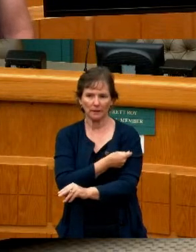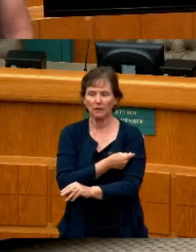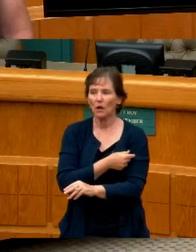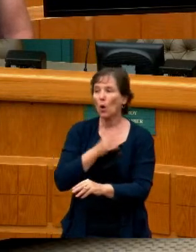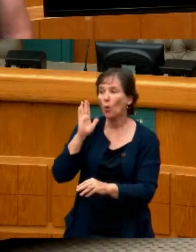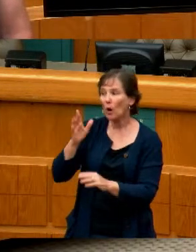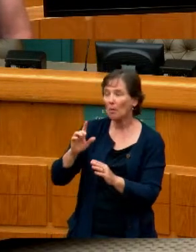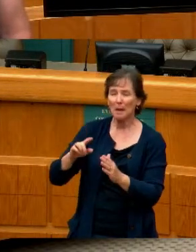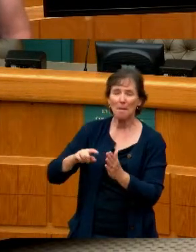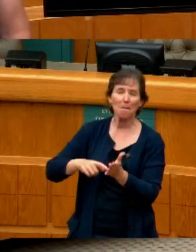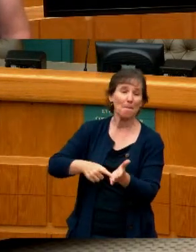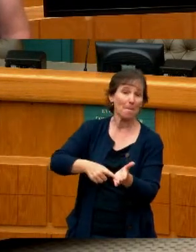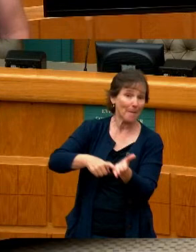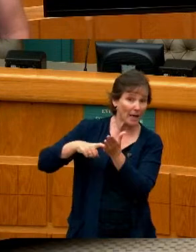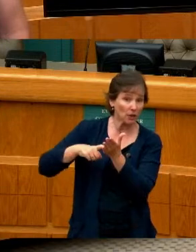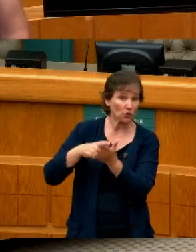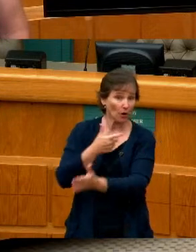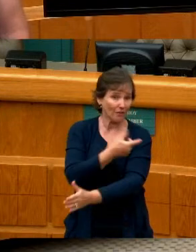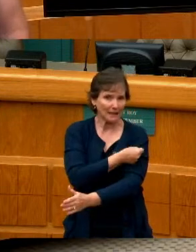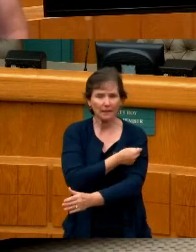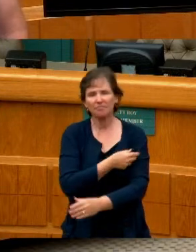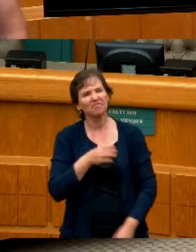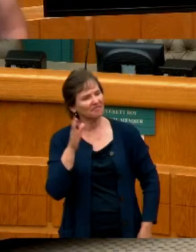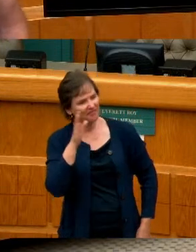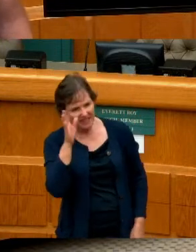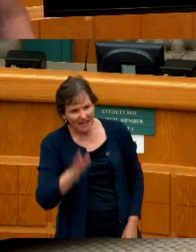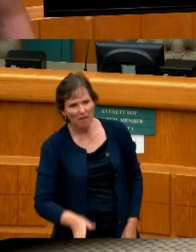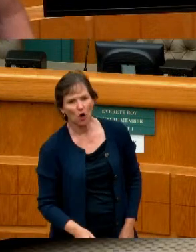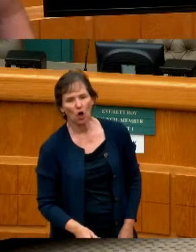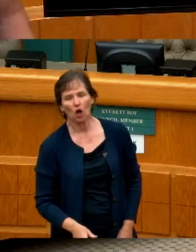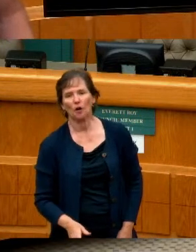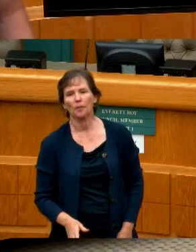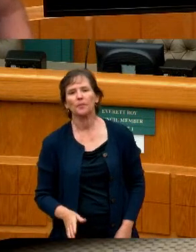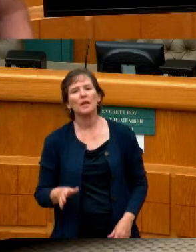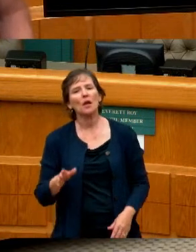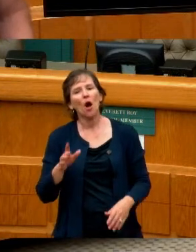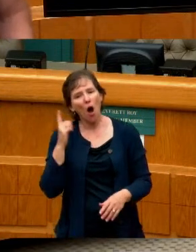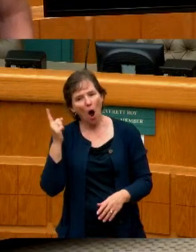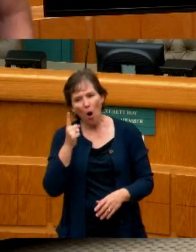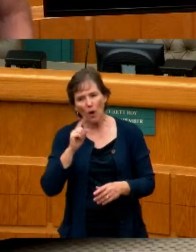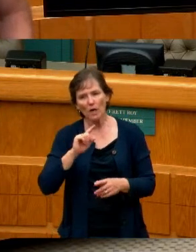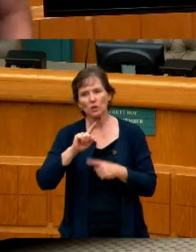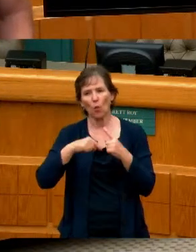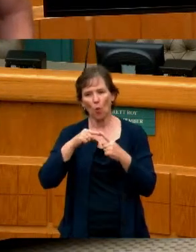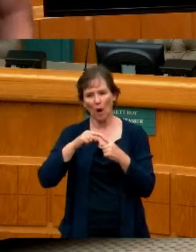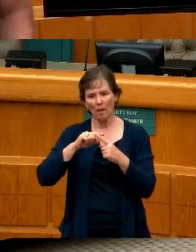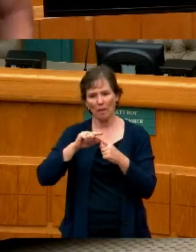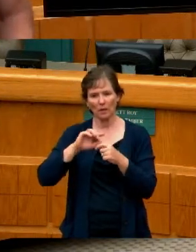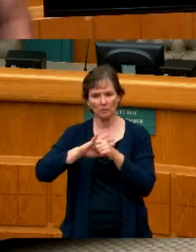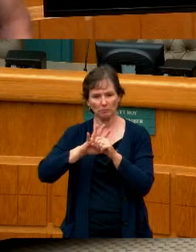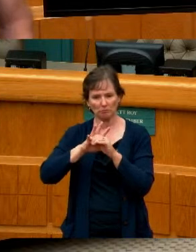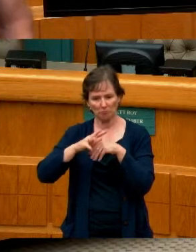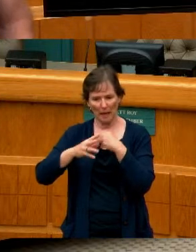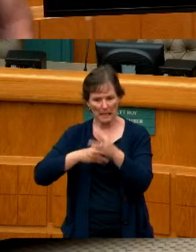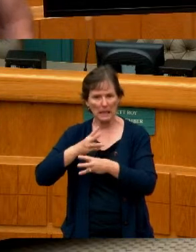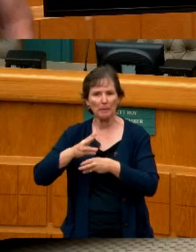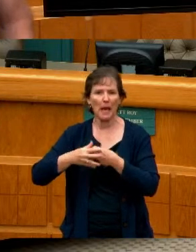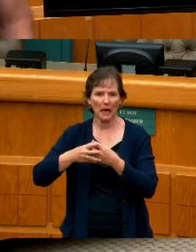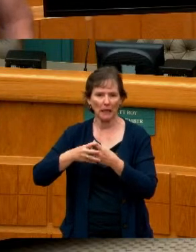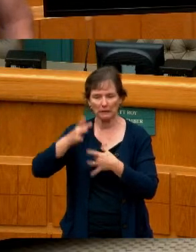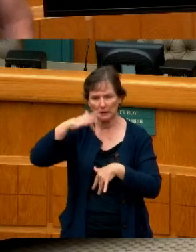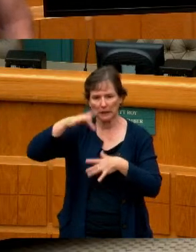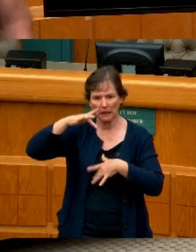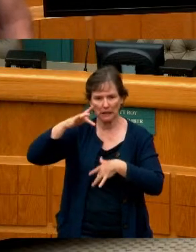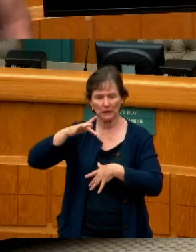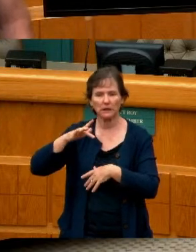we believe that there's going to be more vaccine, and so the list is going to be enhanced. Okay. And will it be mandatory?